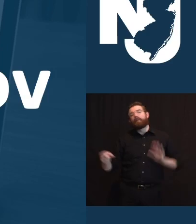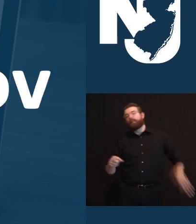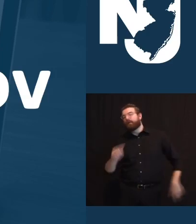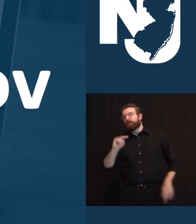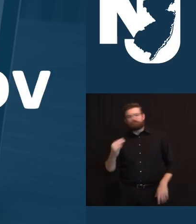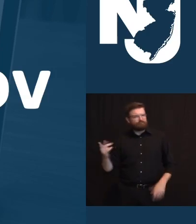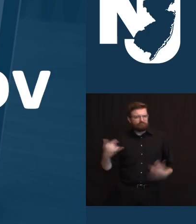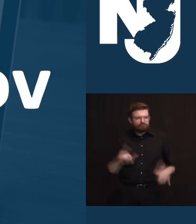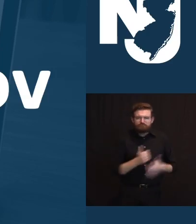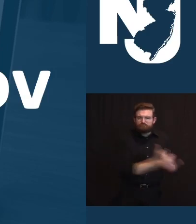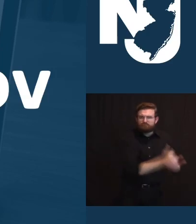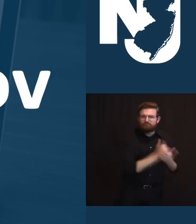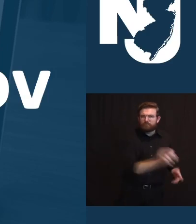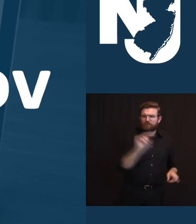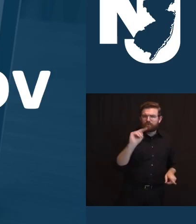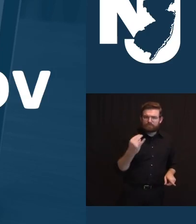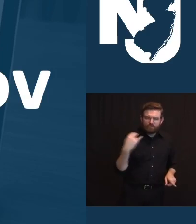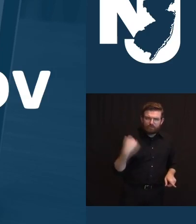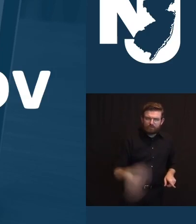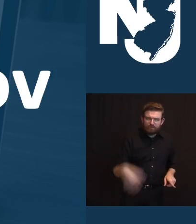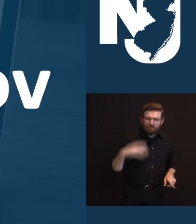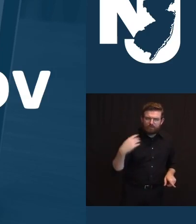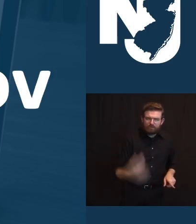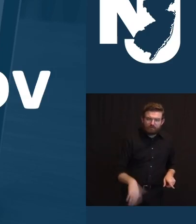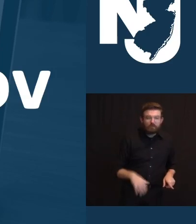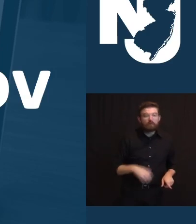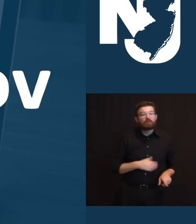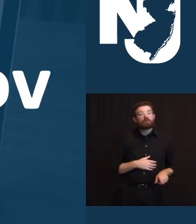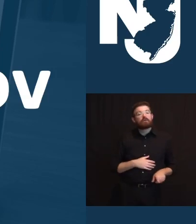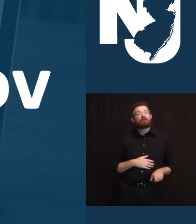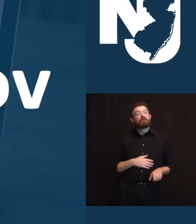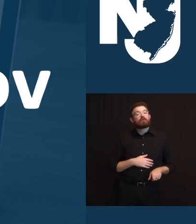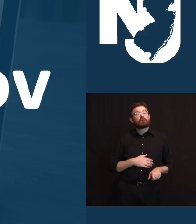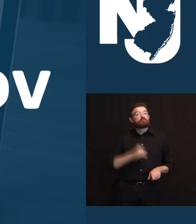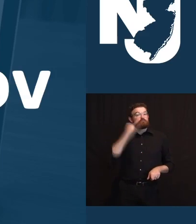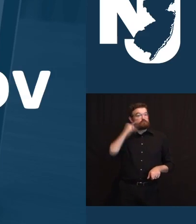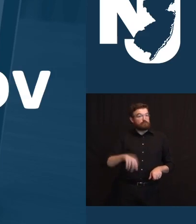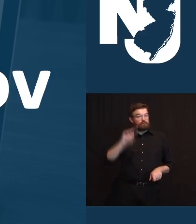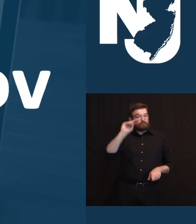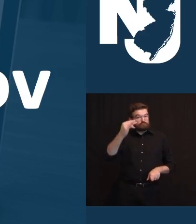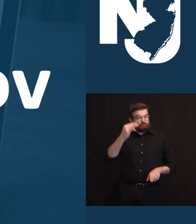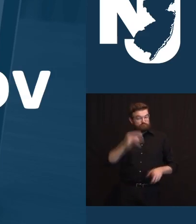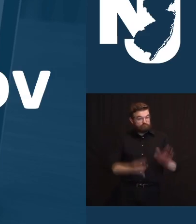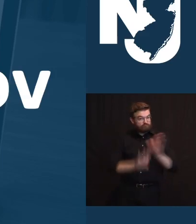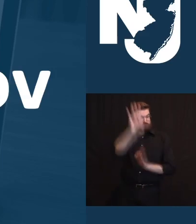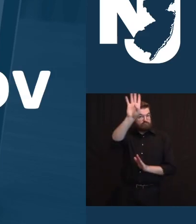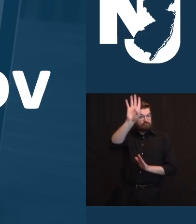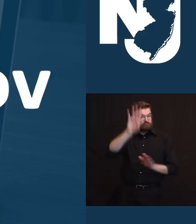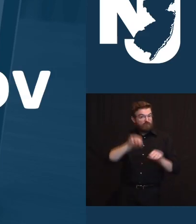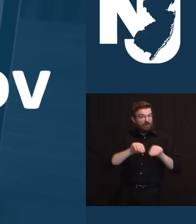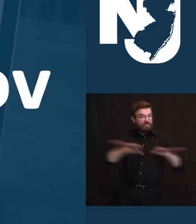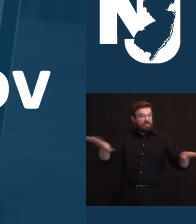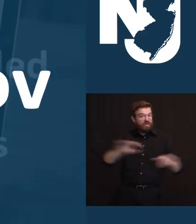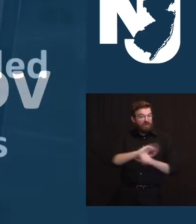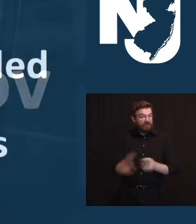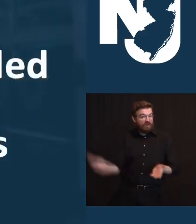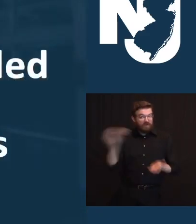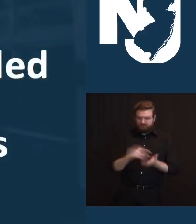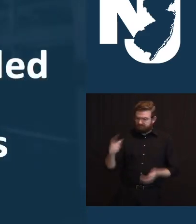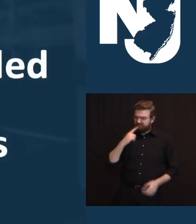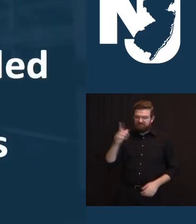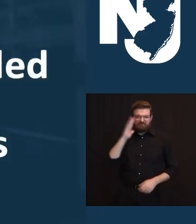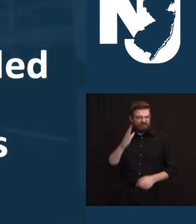there for us, God forbid, if we go back into a flare-up later on this year. Next up, I want to give a big thank you to the